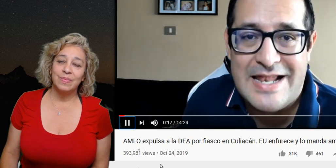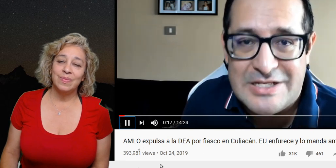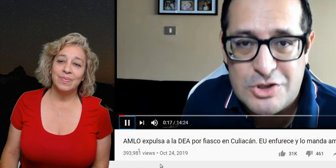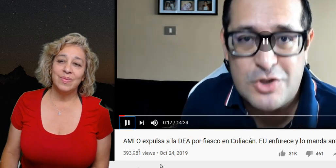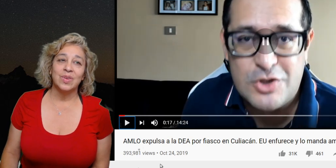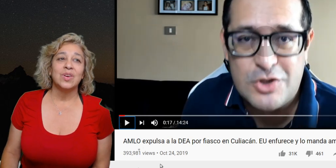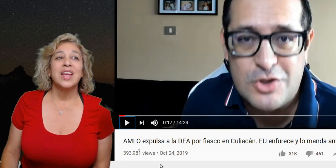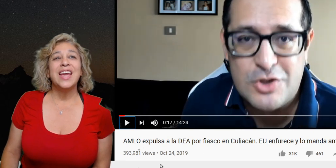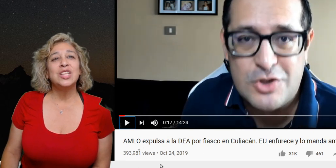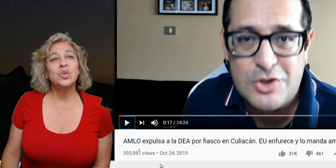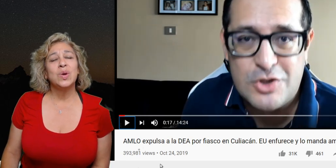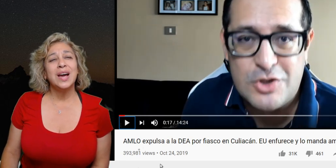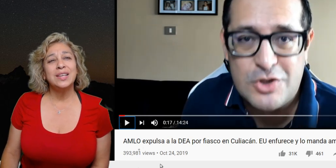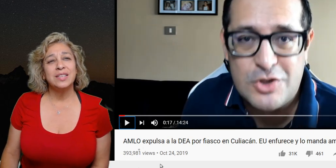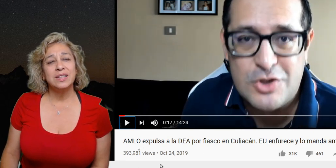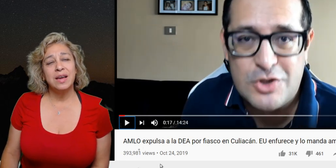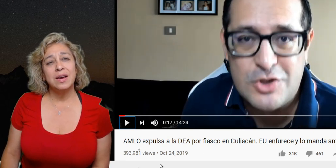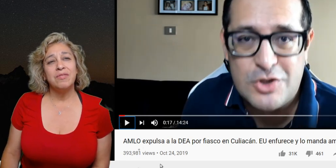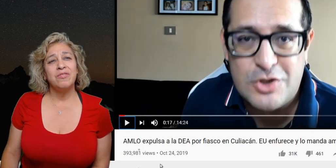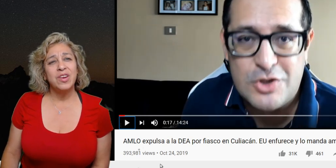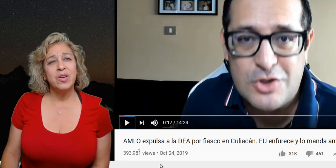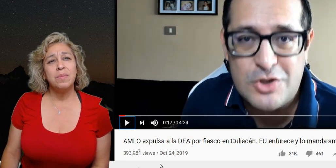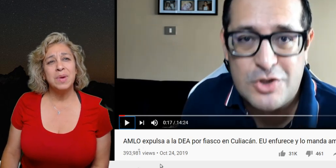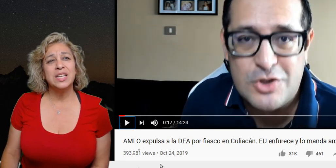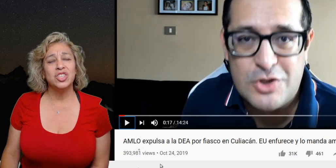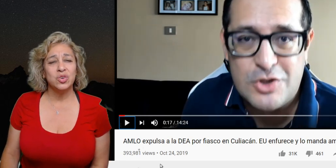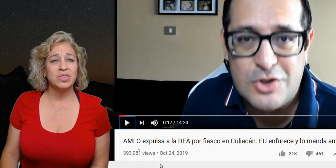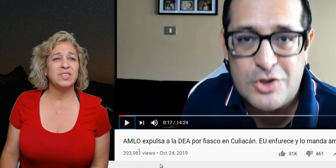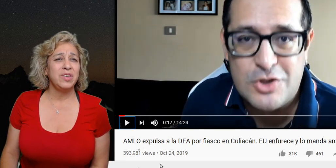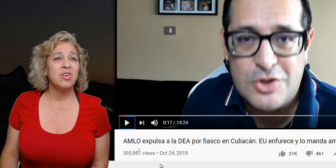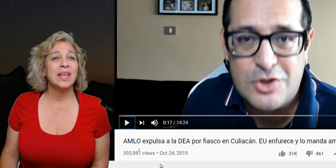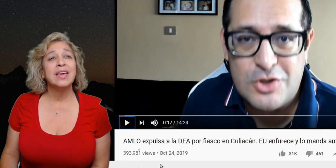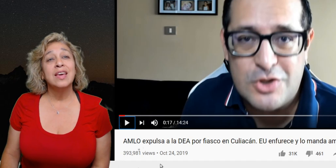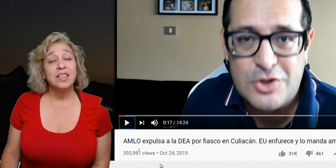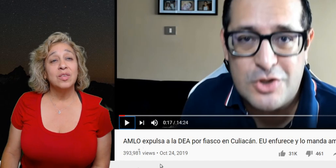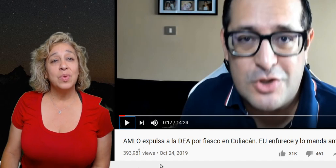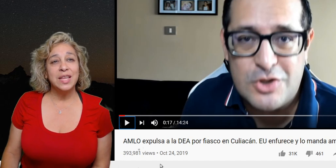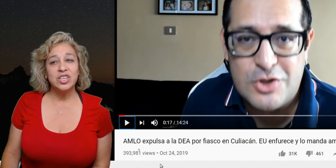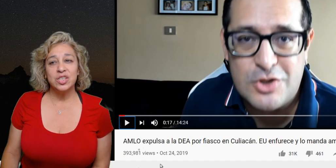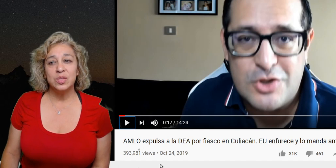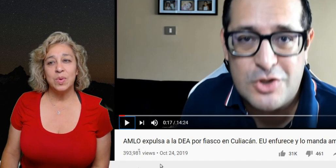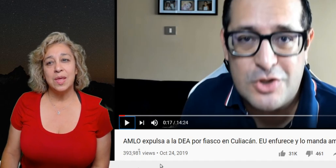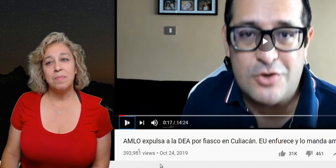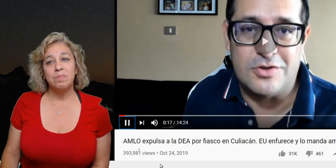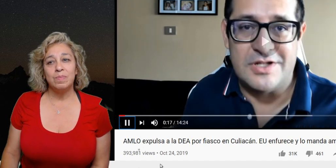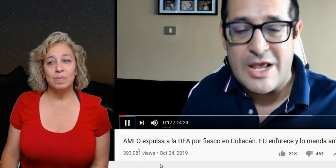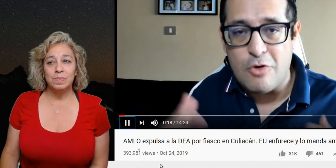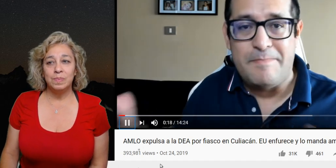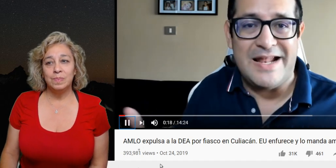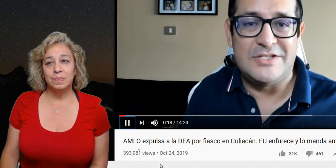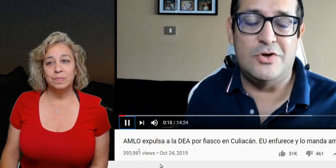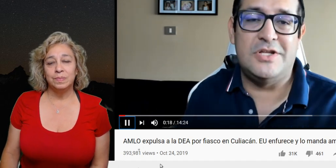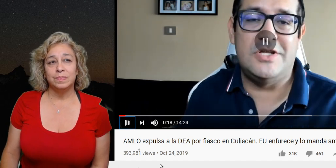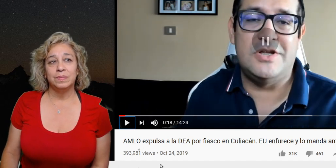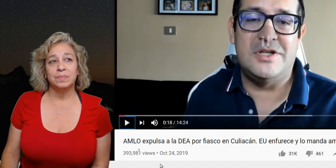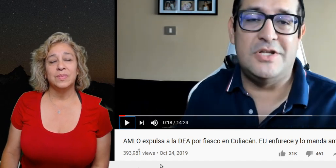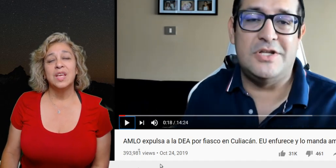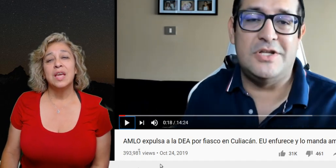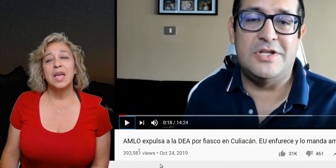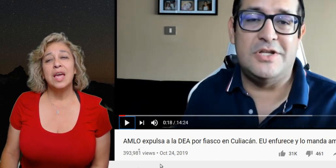la relación, and to cut very much or severely the relations with them, de cooperación